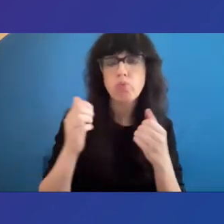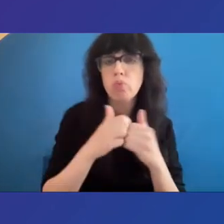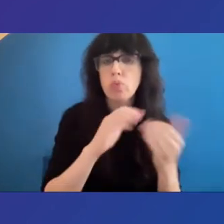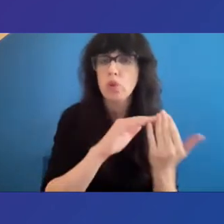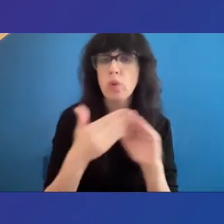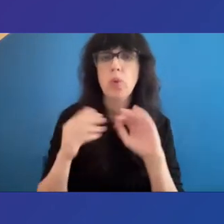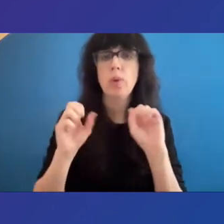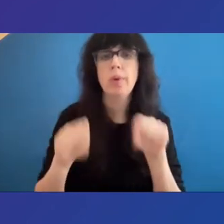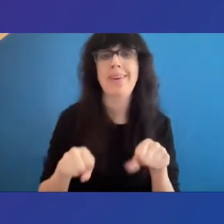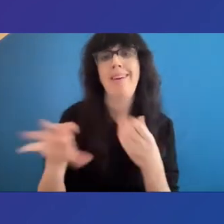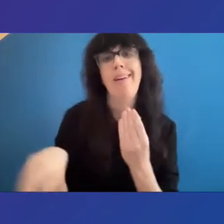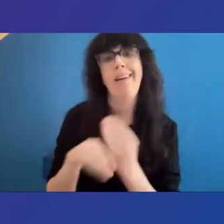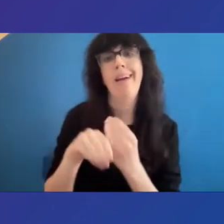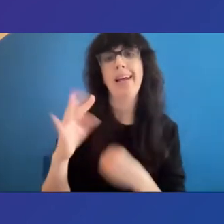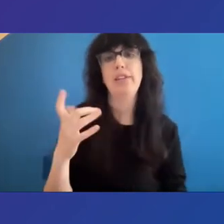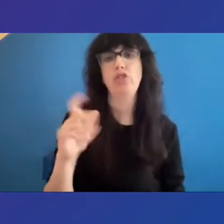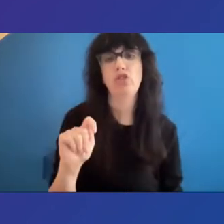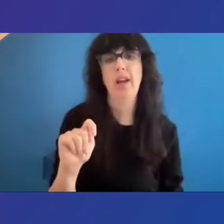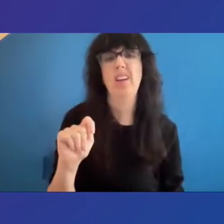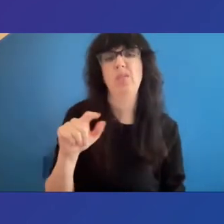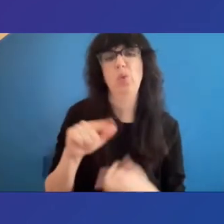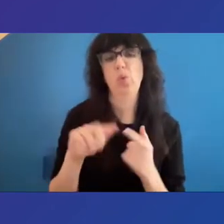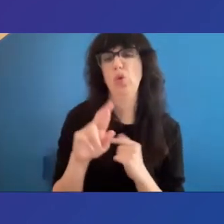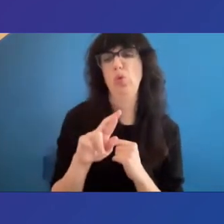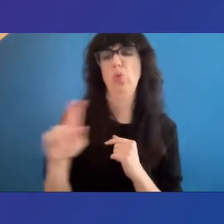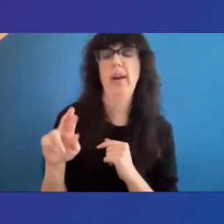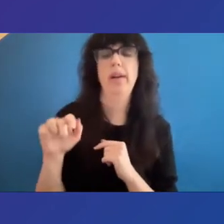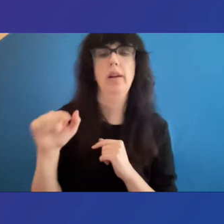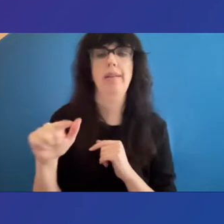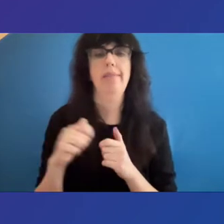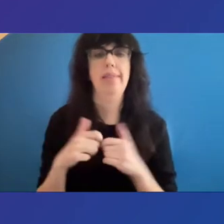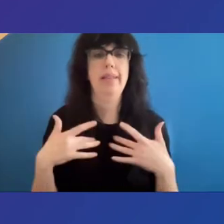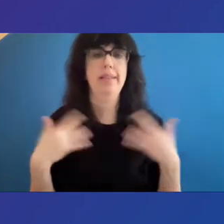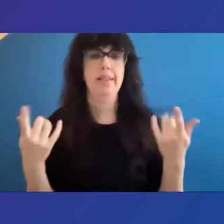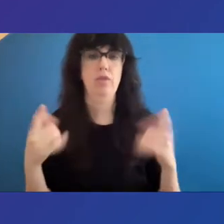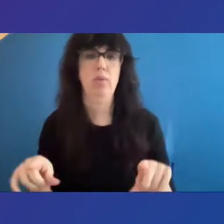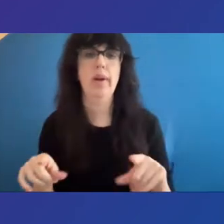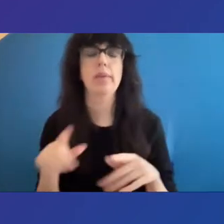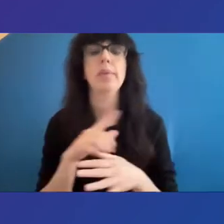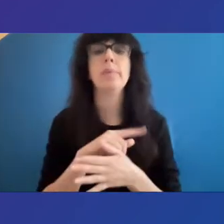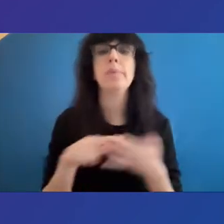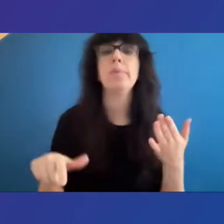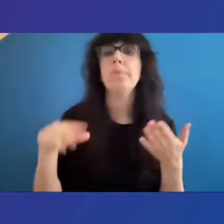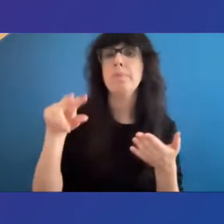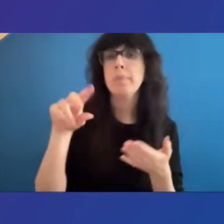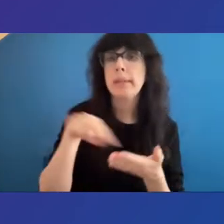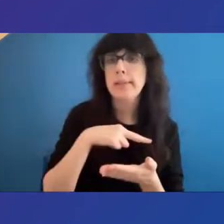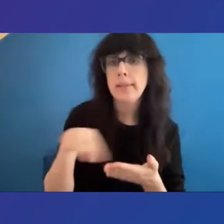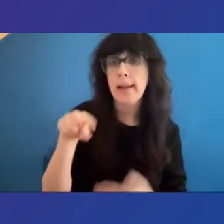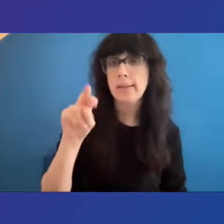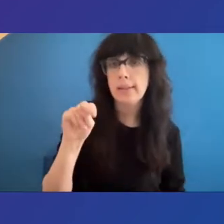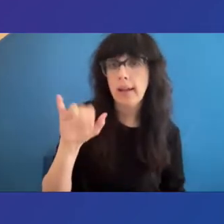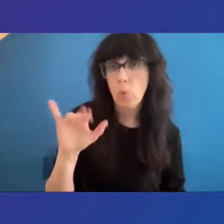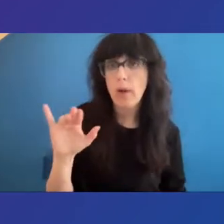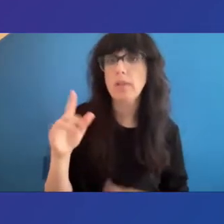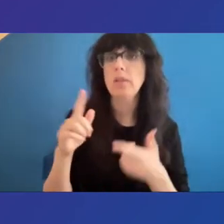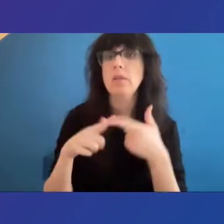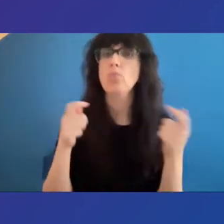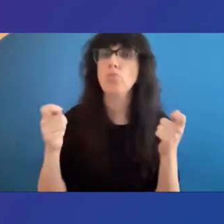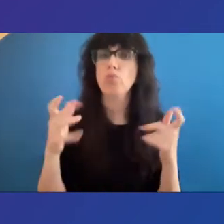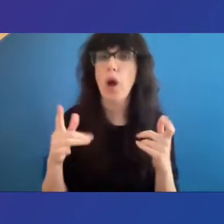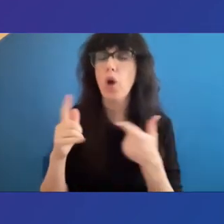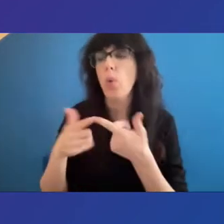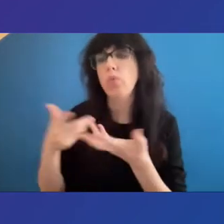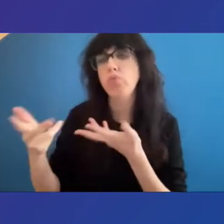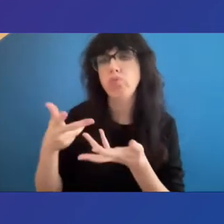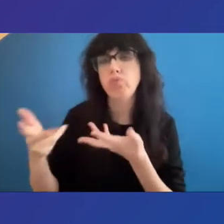the chat section to the right of this event room. Dance NYC moderators will be interacting with you there.